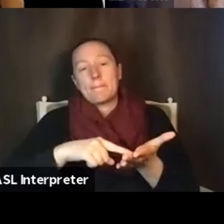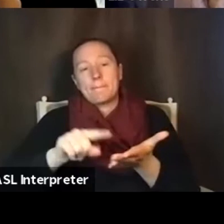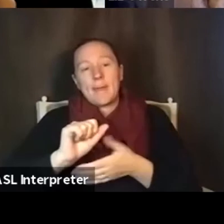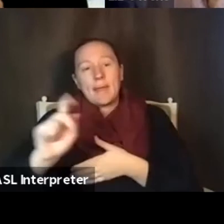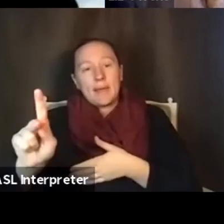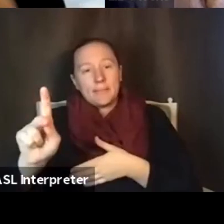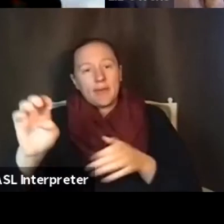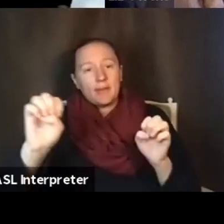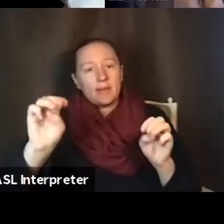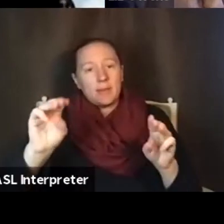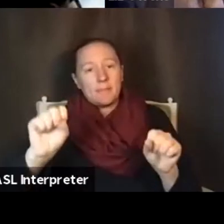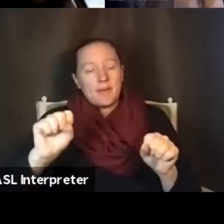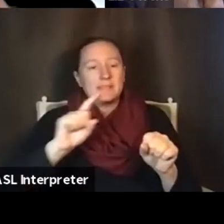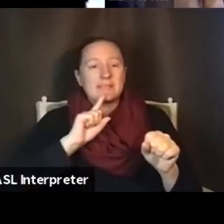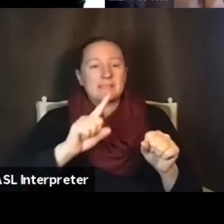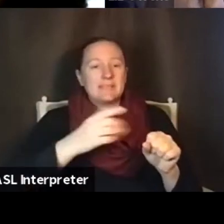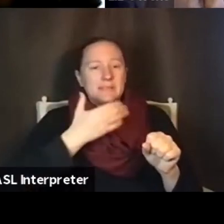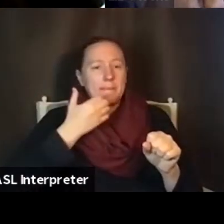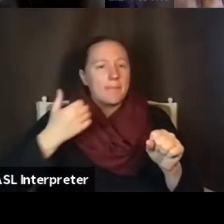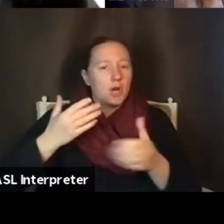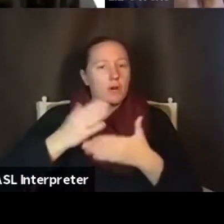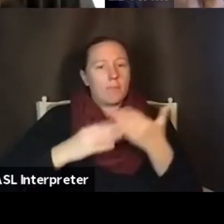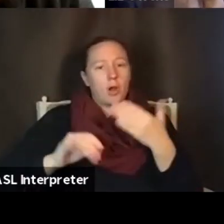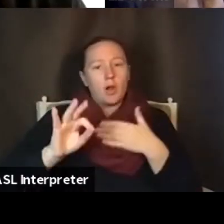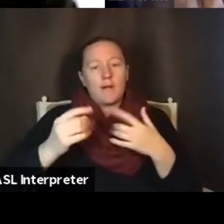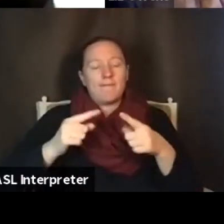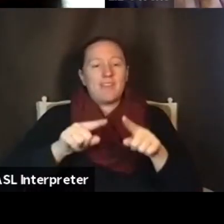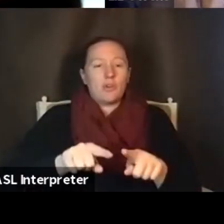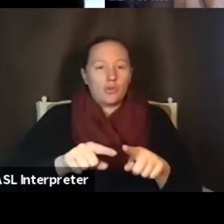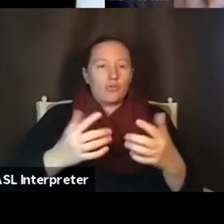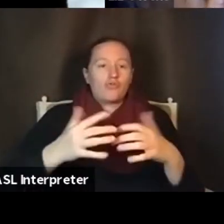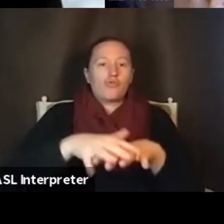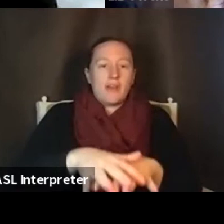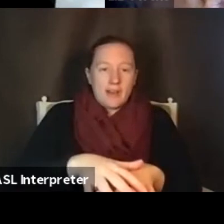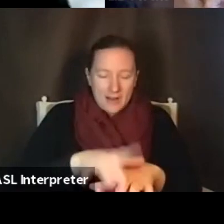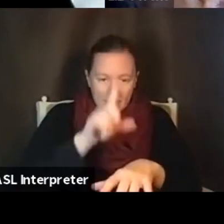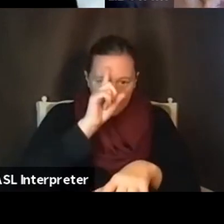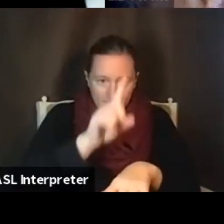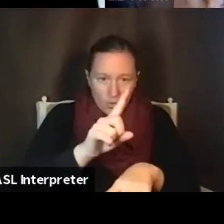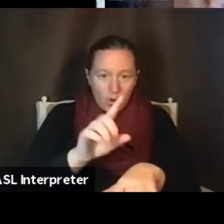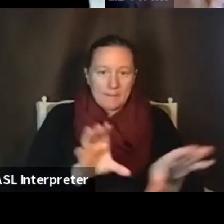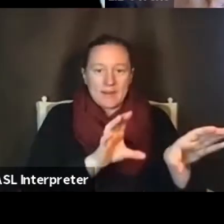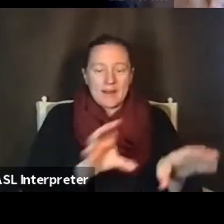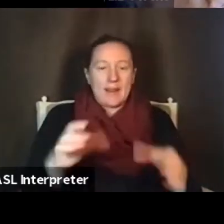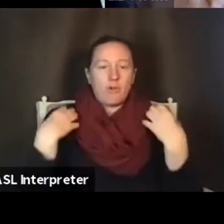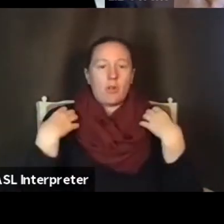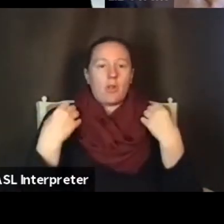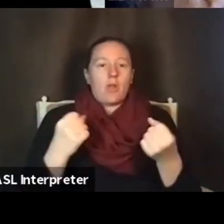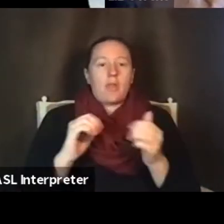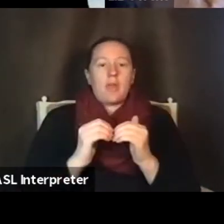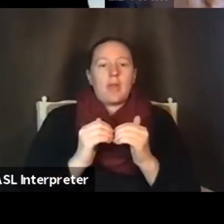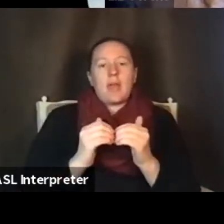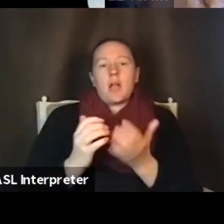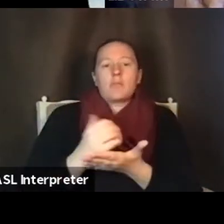EMS would be a key piece to better integrating EMS into the care of behavioral health patients. And what are some ways to secure funding